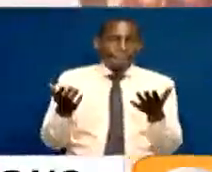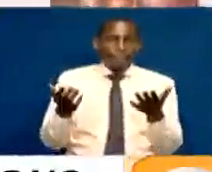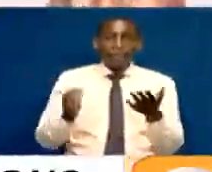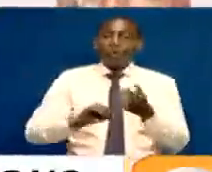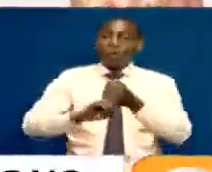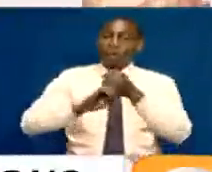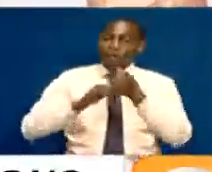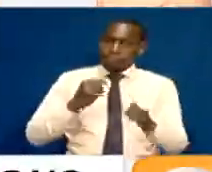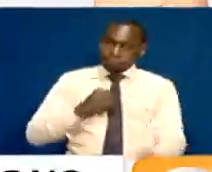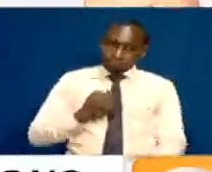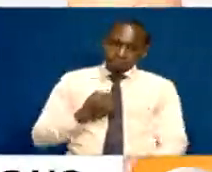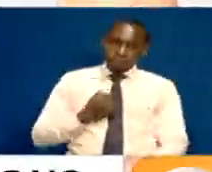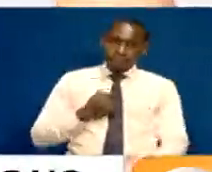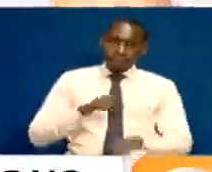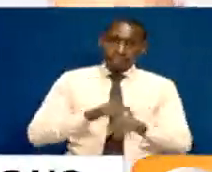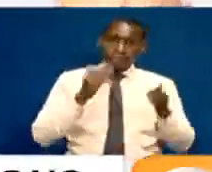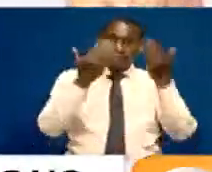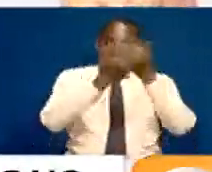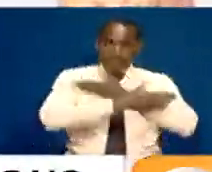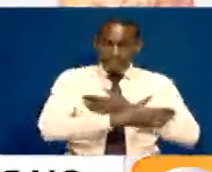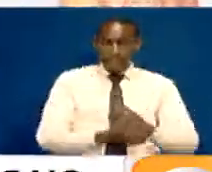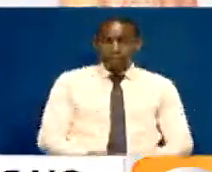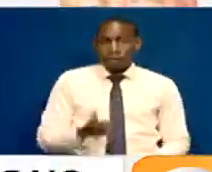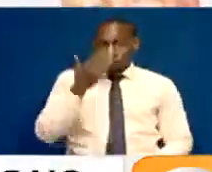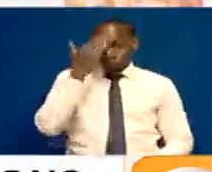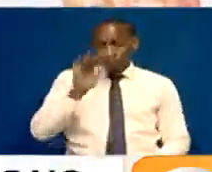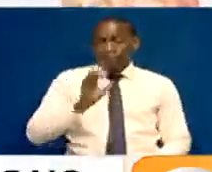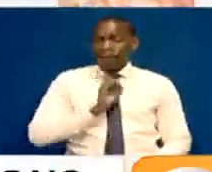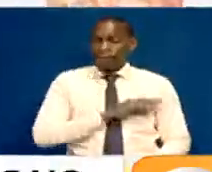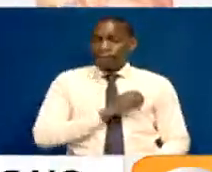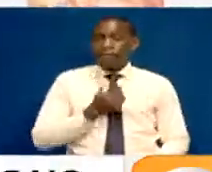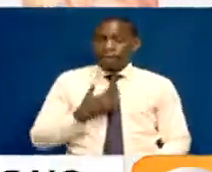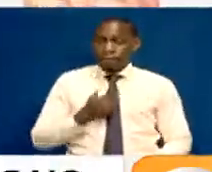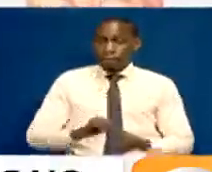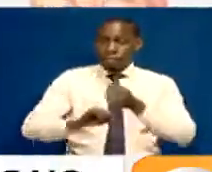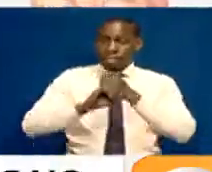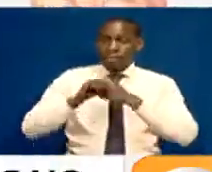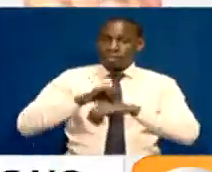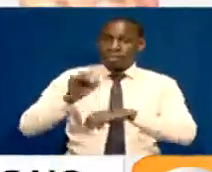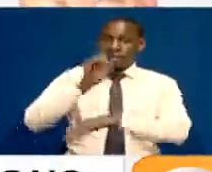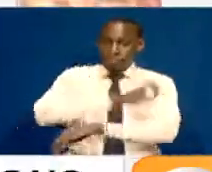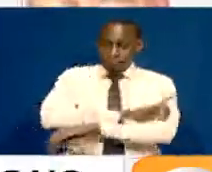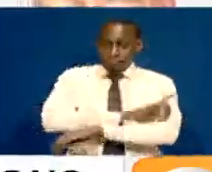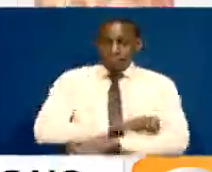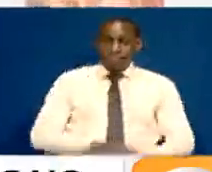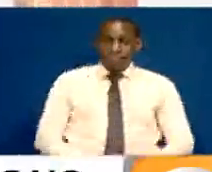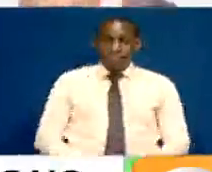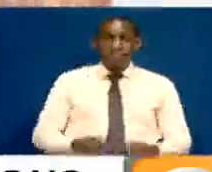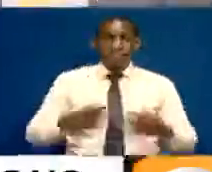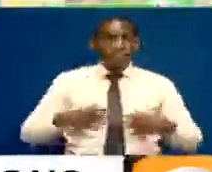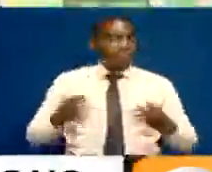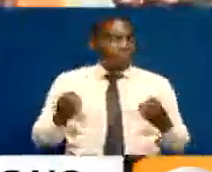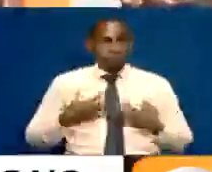wanaunga mimi mkono usiku, kwa sababu wanaogopa kuniunga mkono mchana.